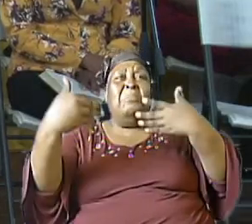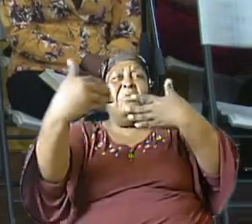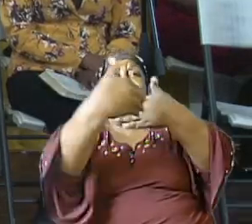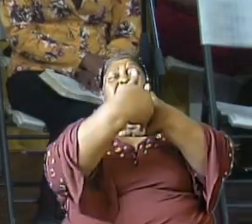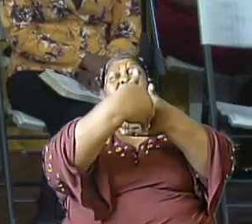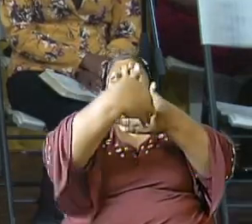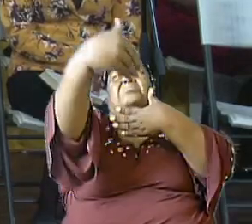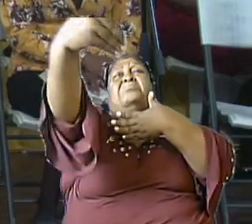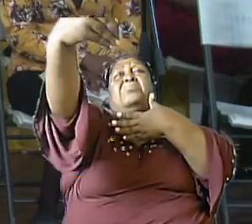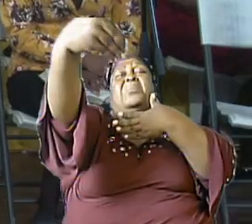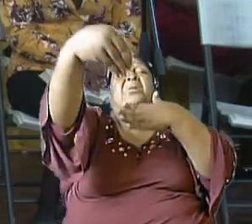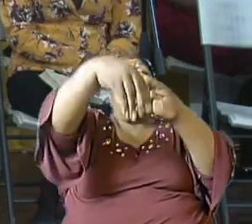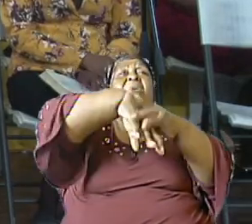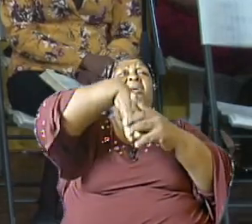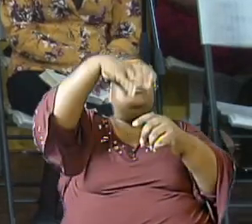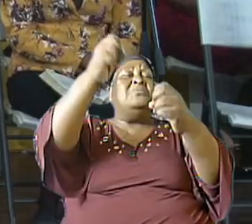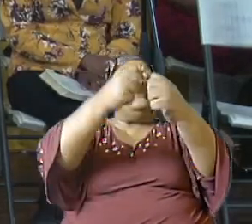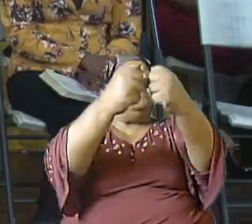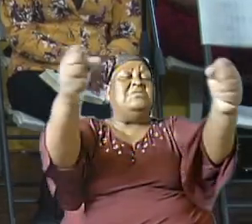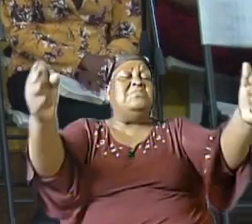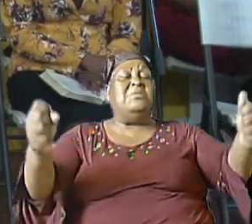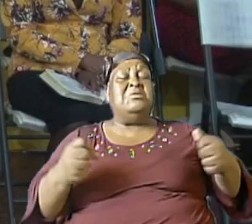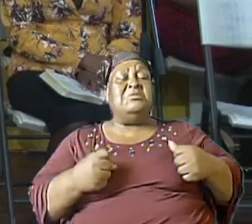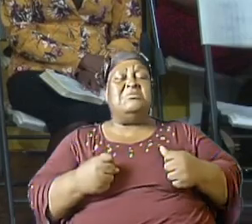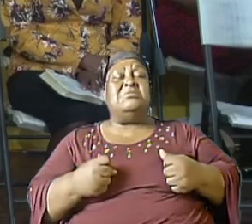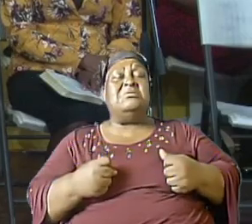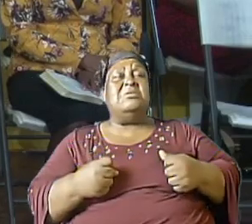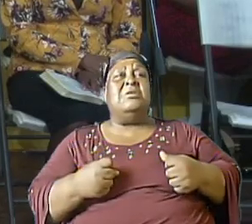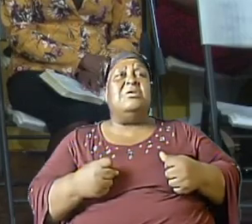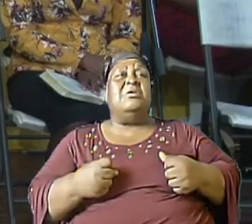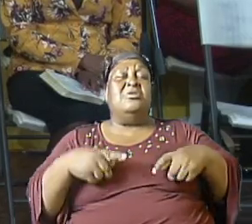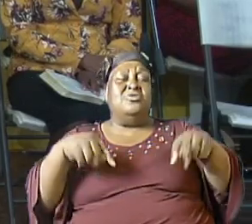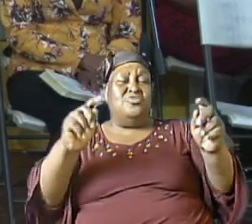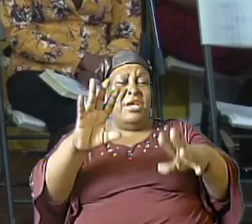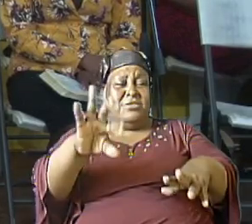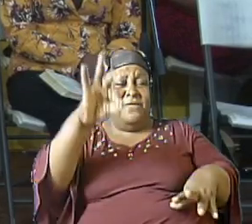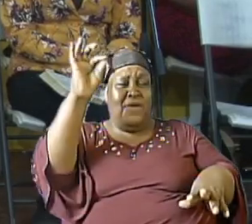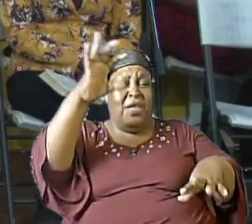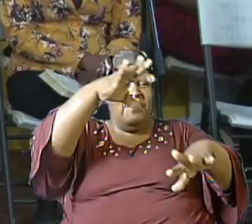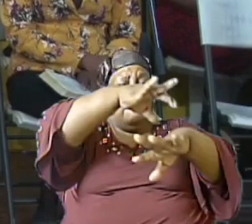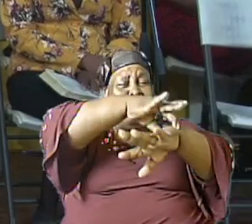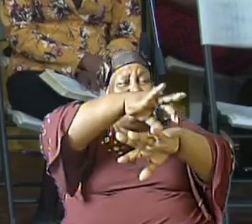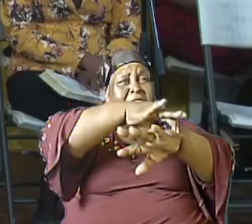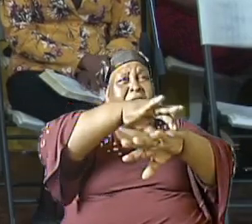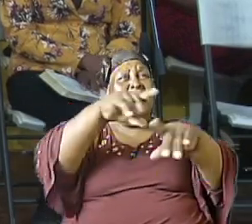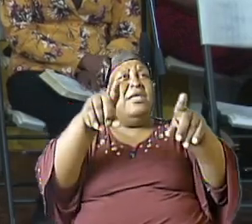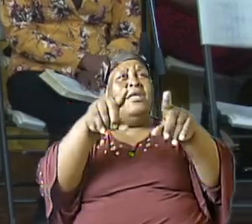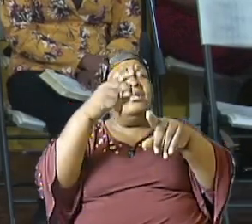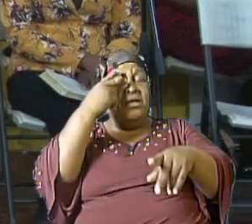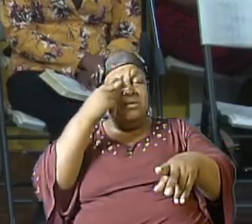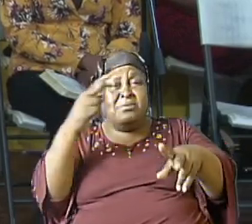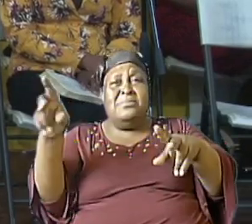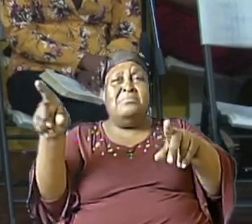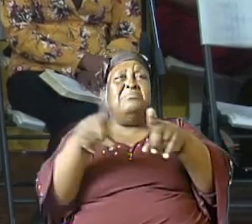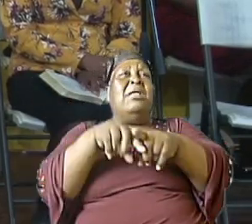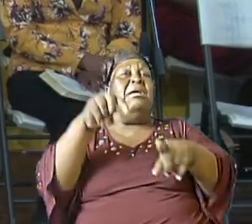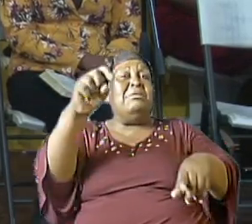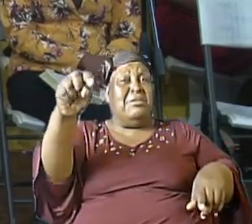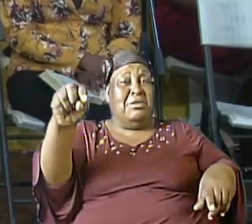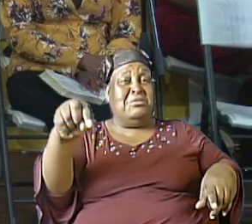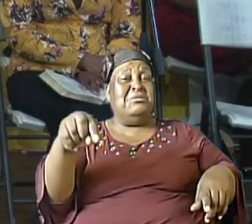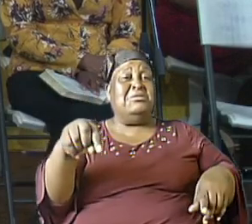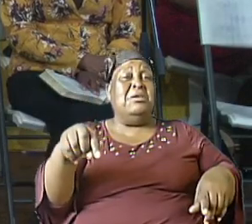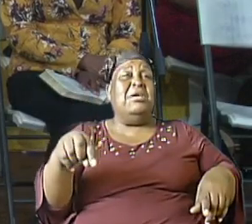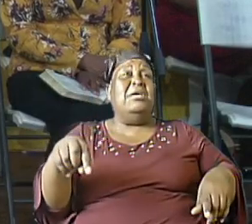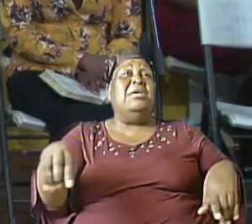outer space. They are trying to find an earth that looks like this one that